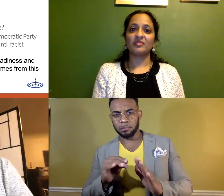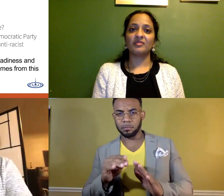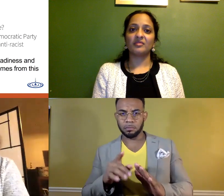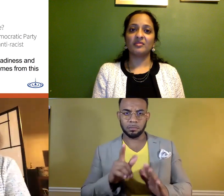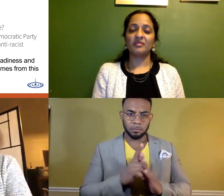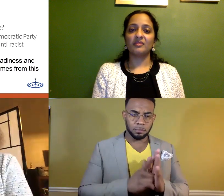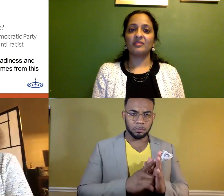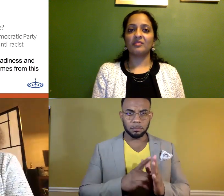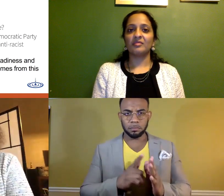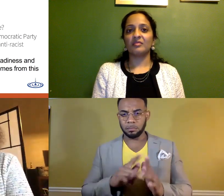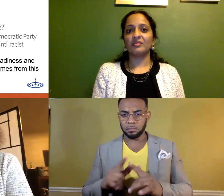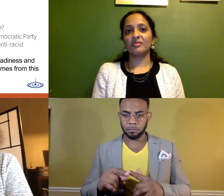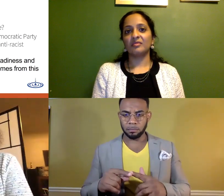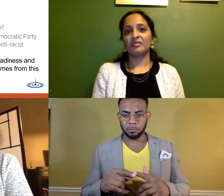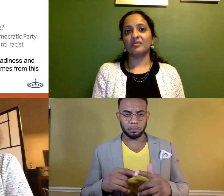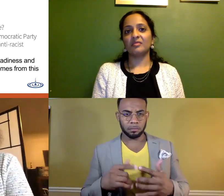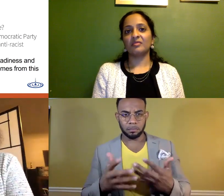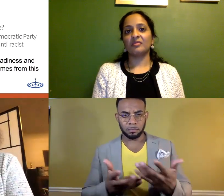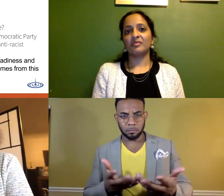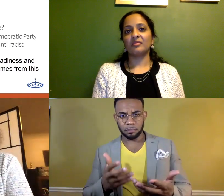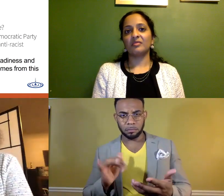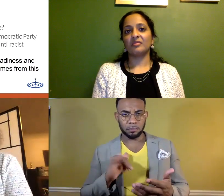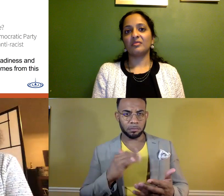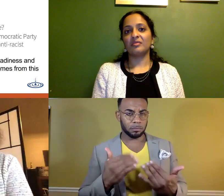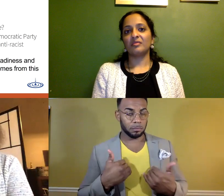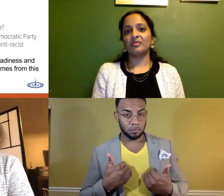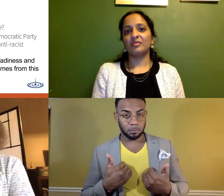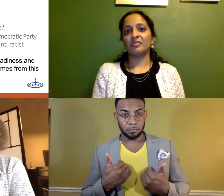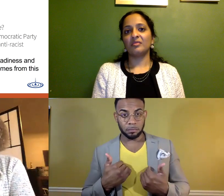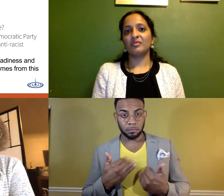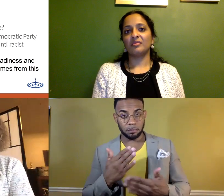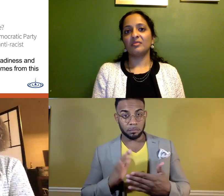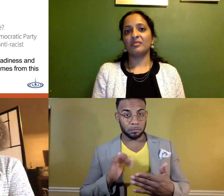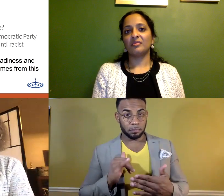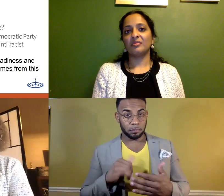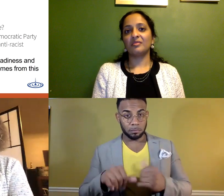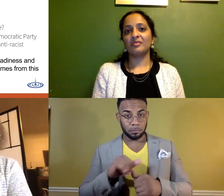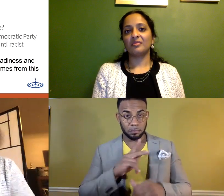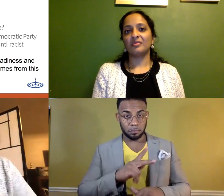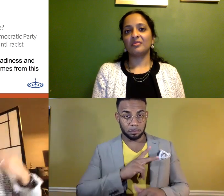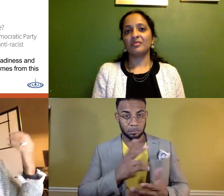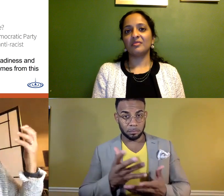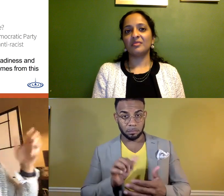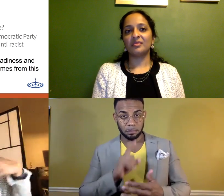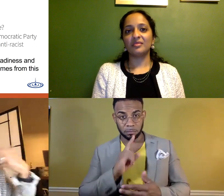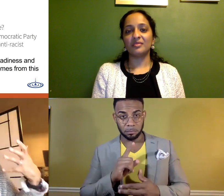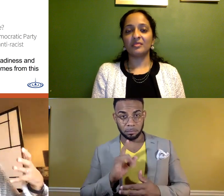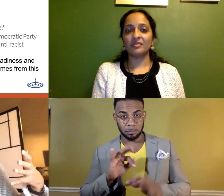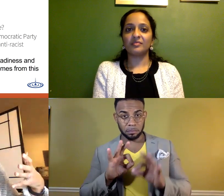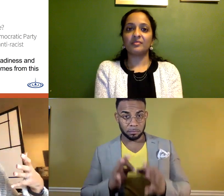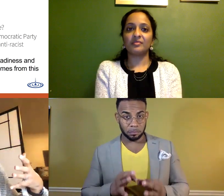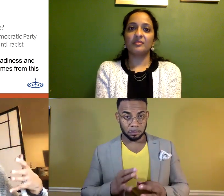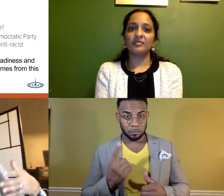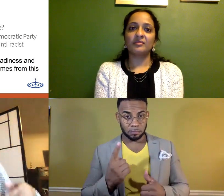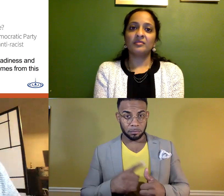laws and the engagements that we might have. And part of our interpersonal engagements might be our family is